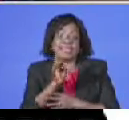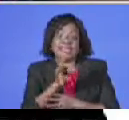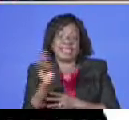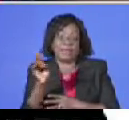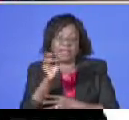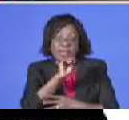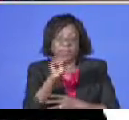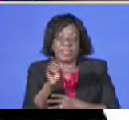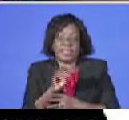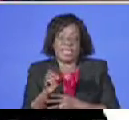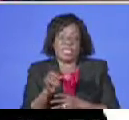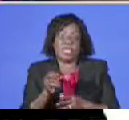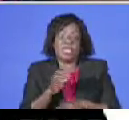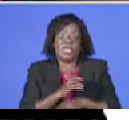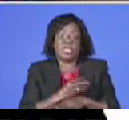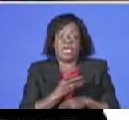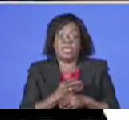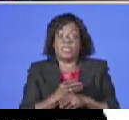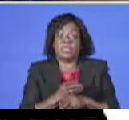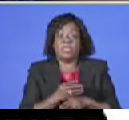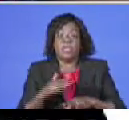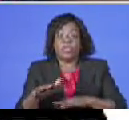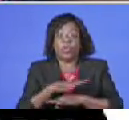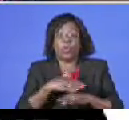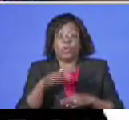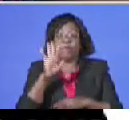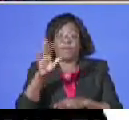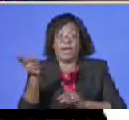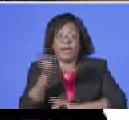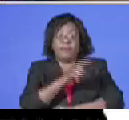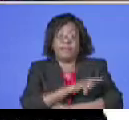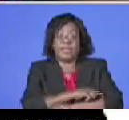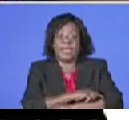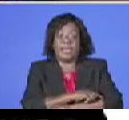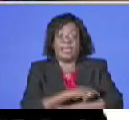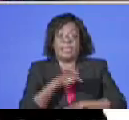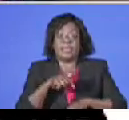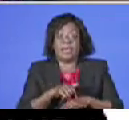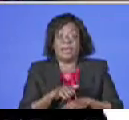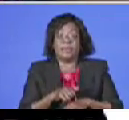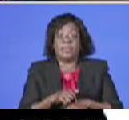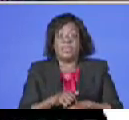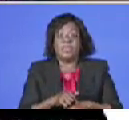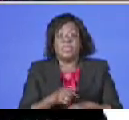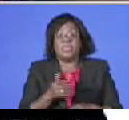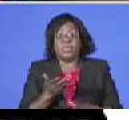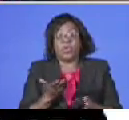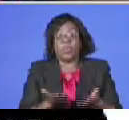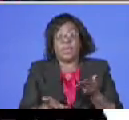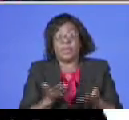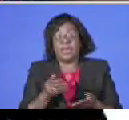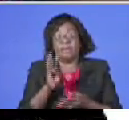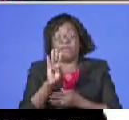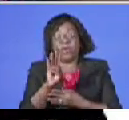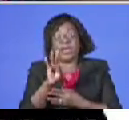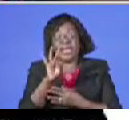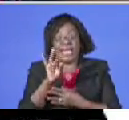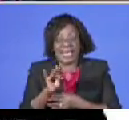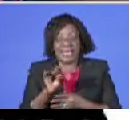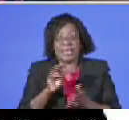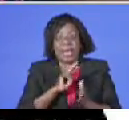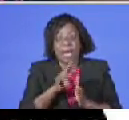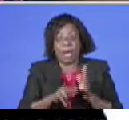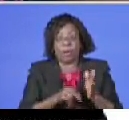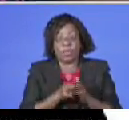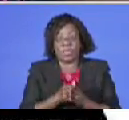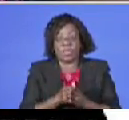that 70% I think was linked to over a 5-day period. Now it's down to the possibility of a 48-hour period. What accounts